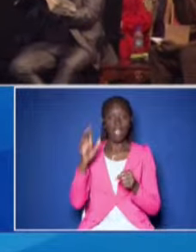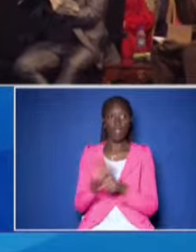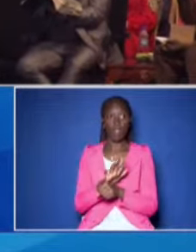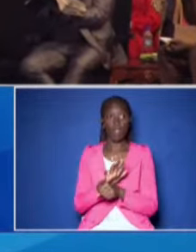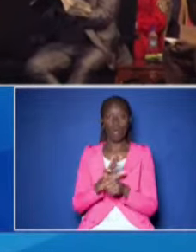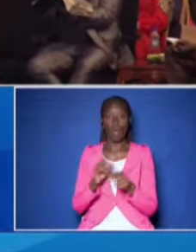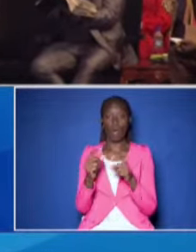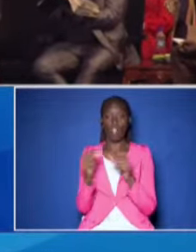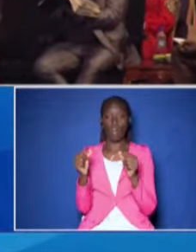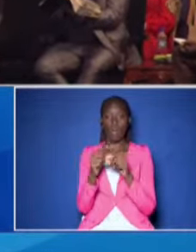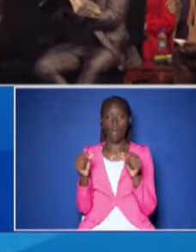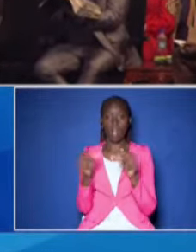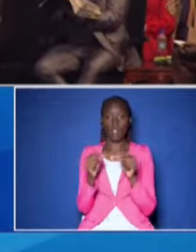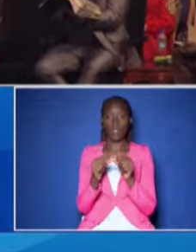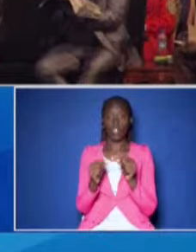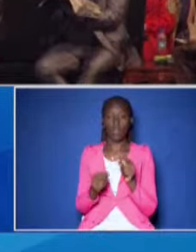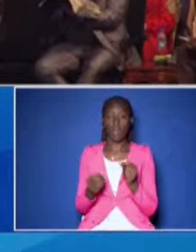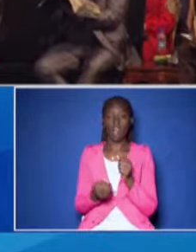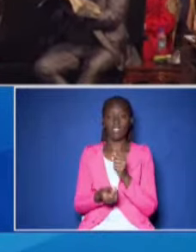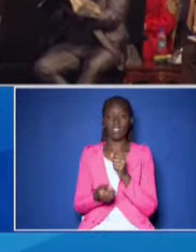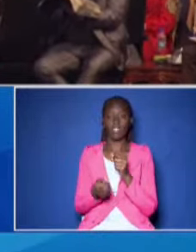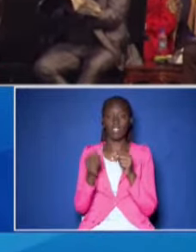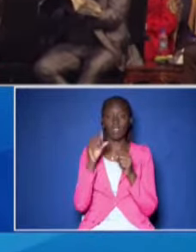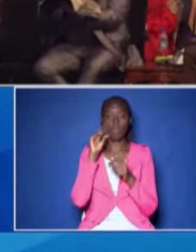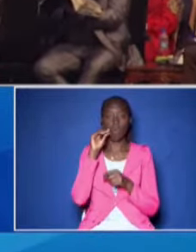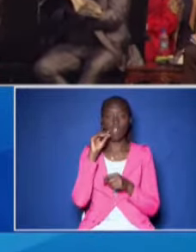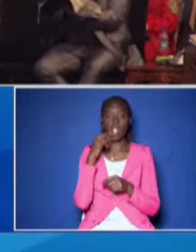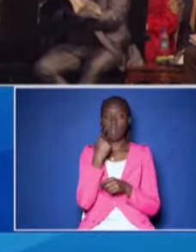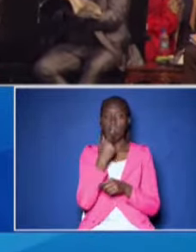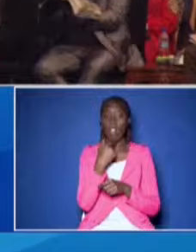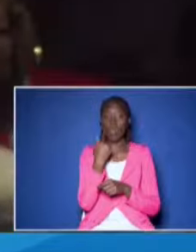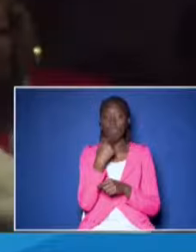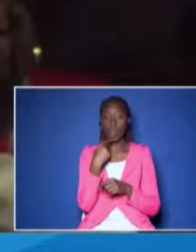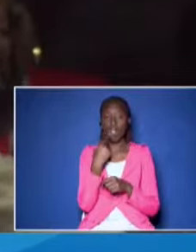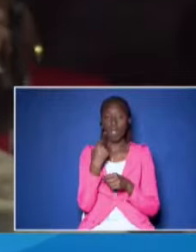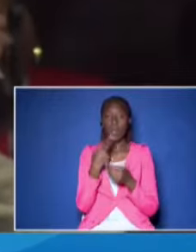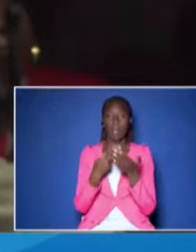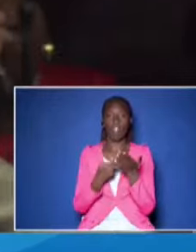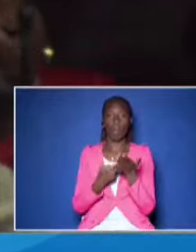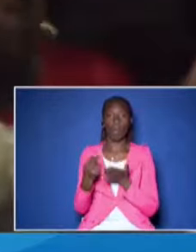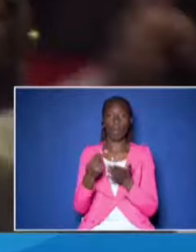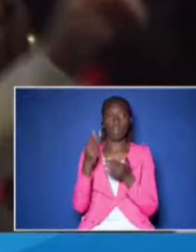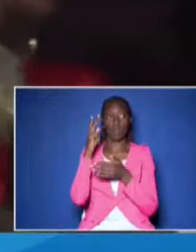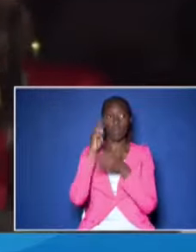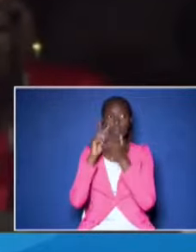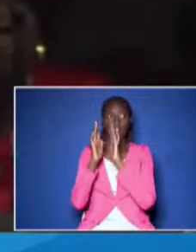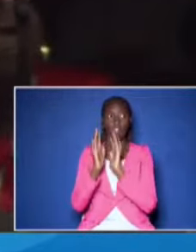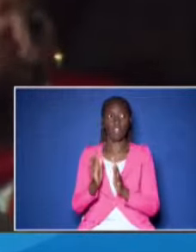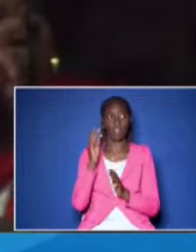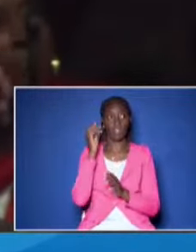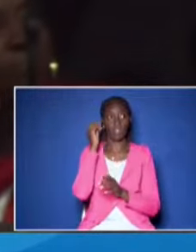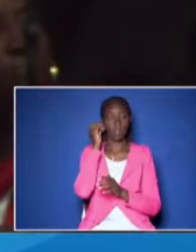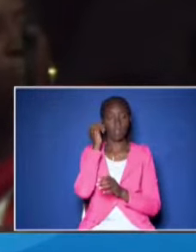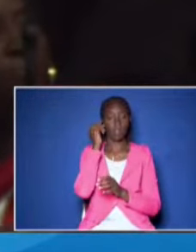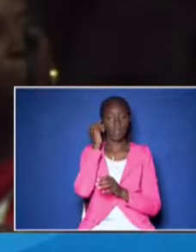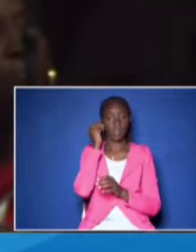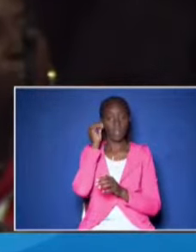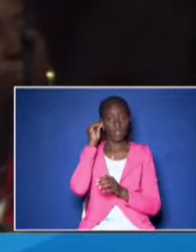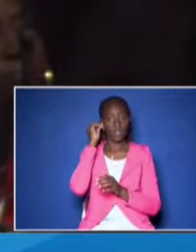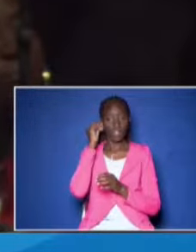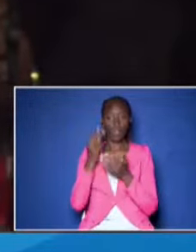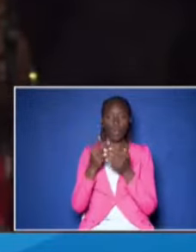The Words which were spoken before by the holy prophets stop holy prophets means